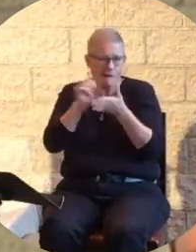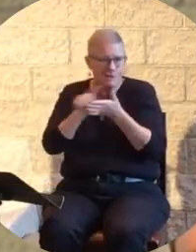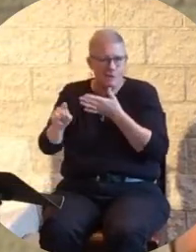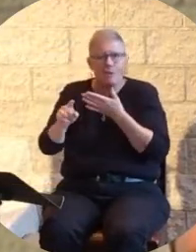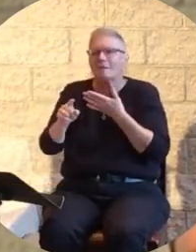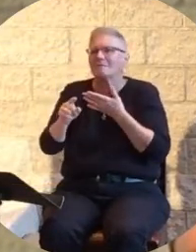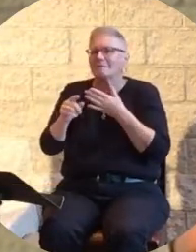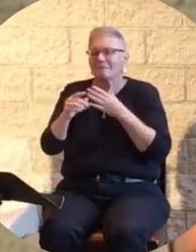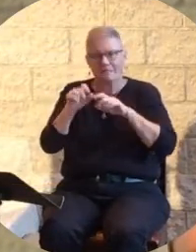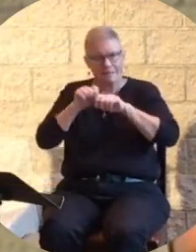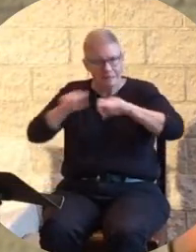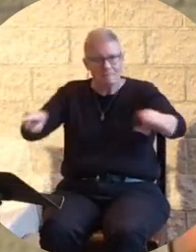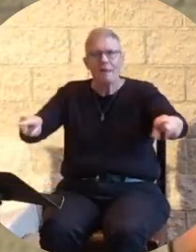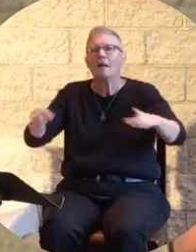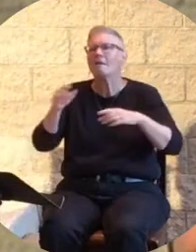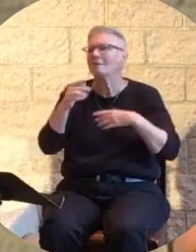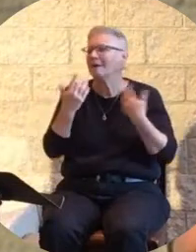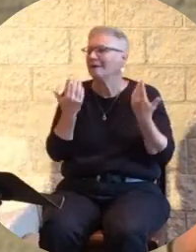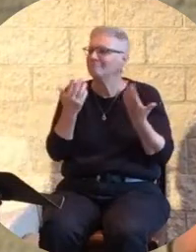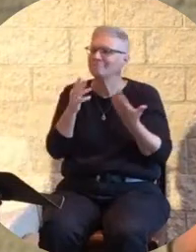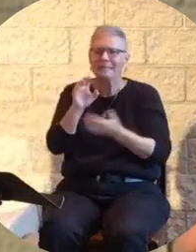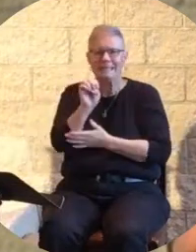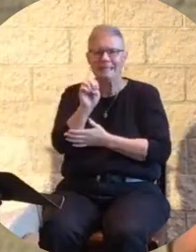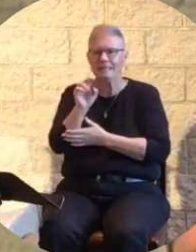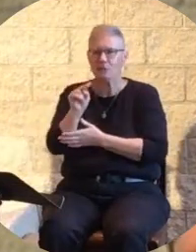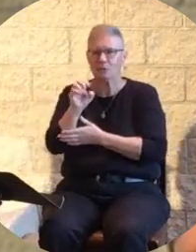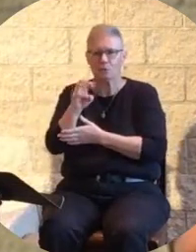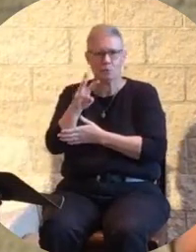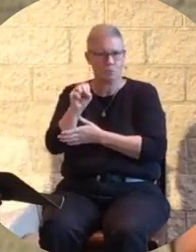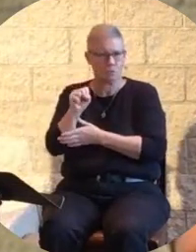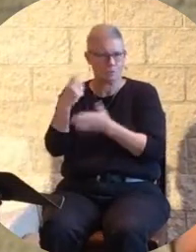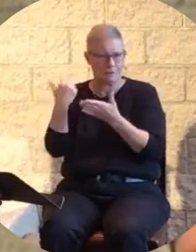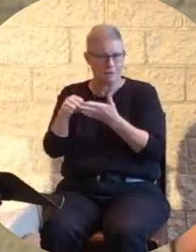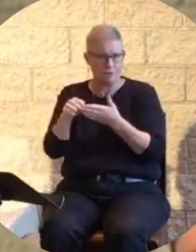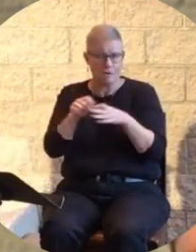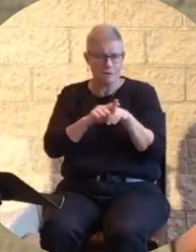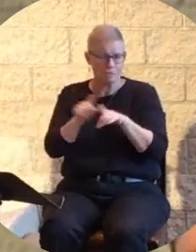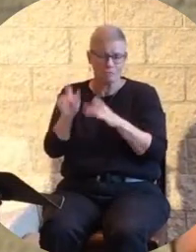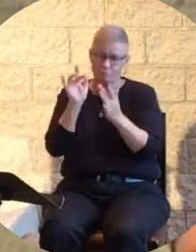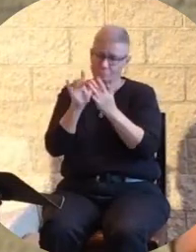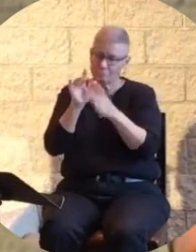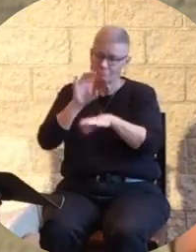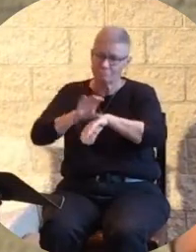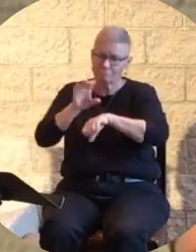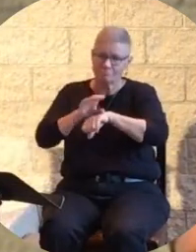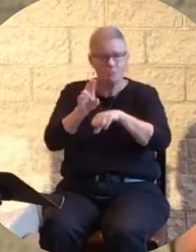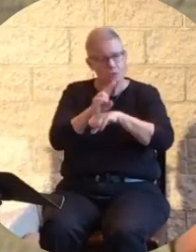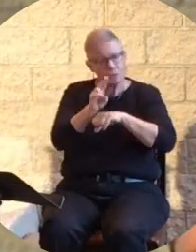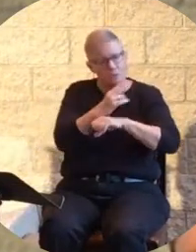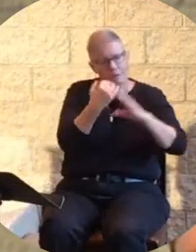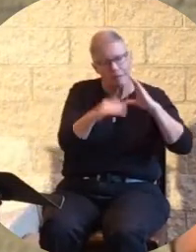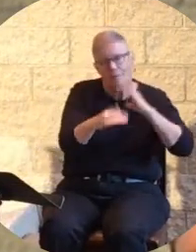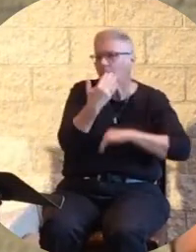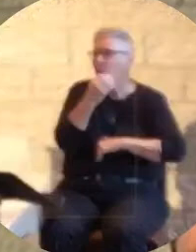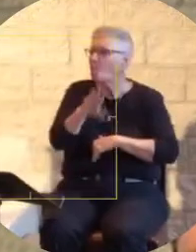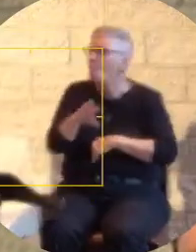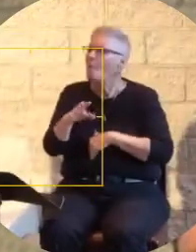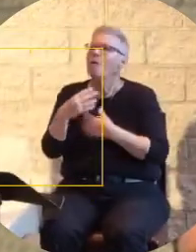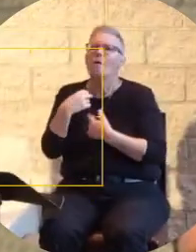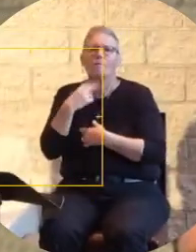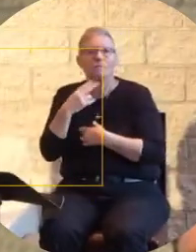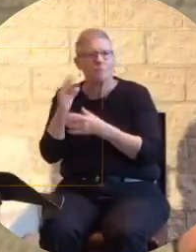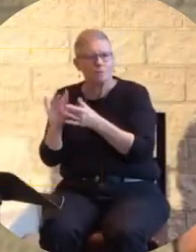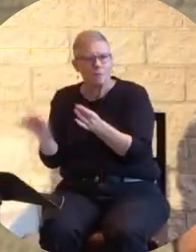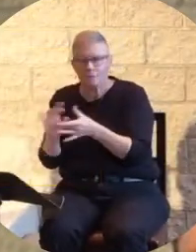our e-newsletter. You can also contact the church through email and voicemail. And now I'd like to welcome up Reverend Toni